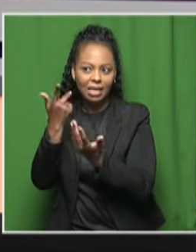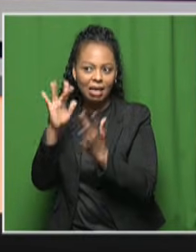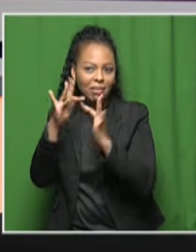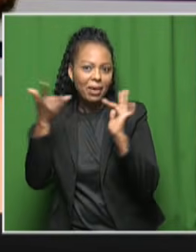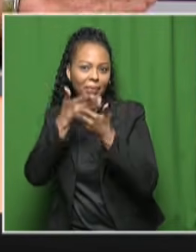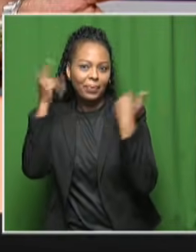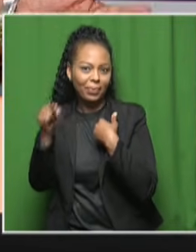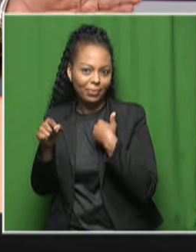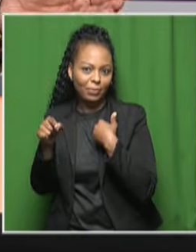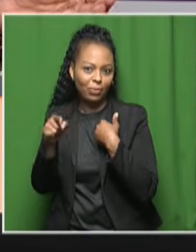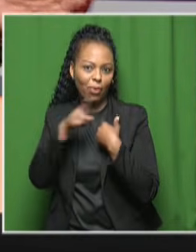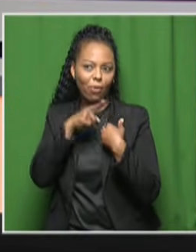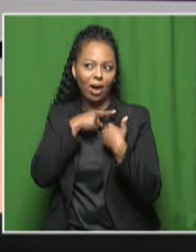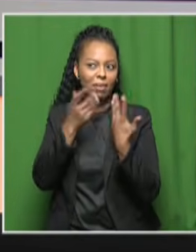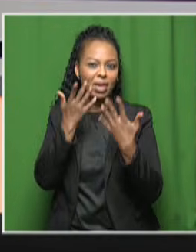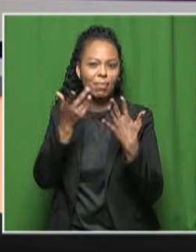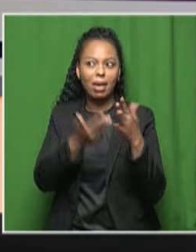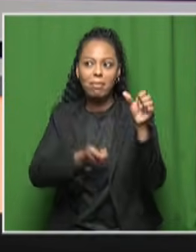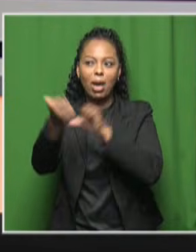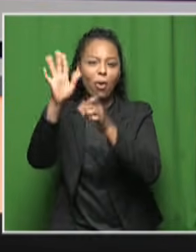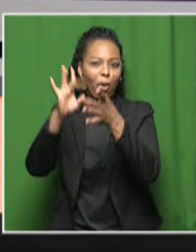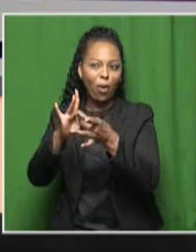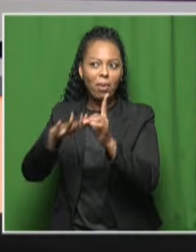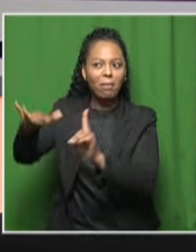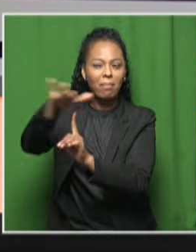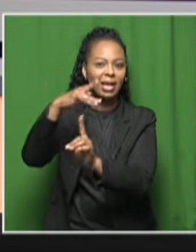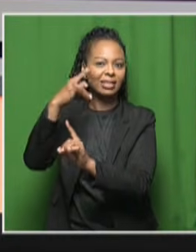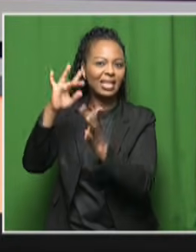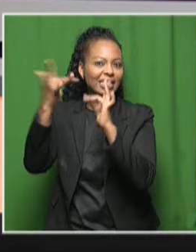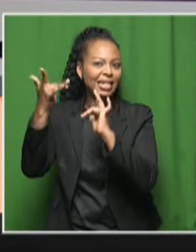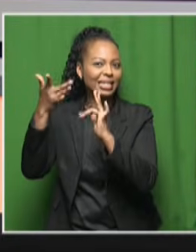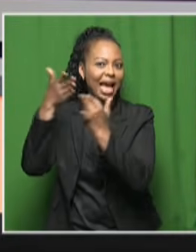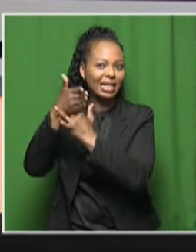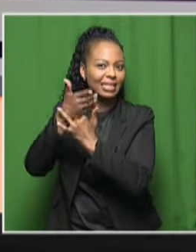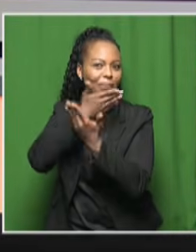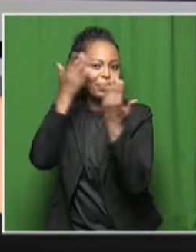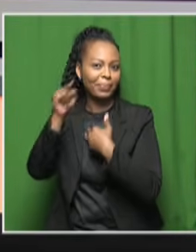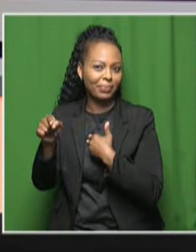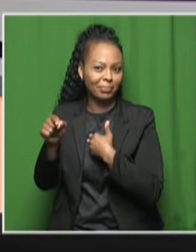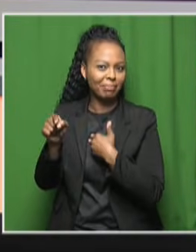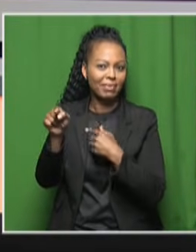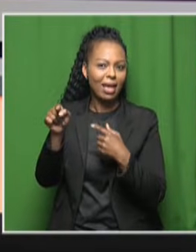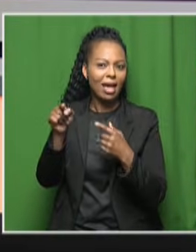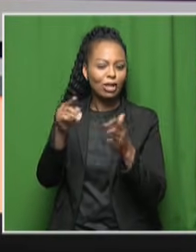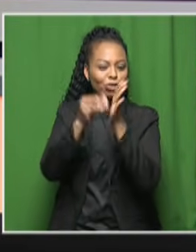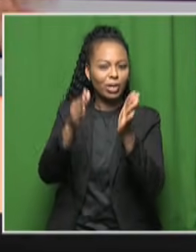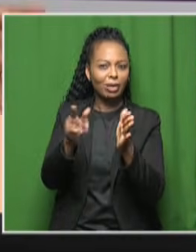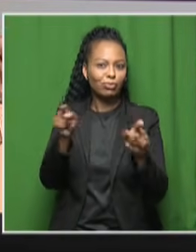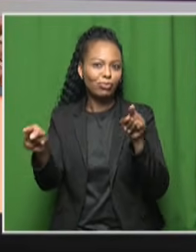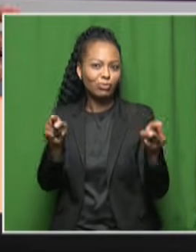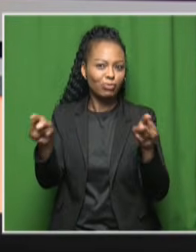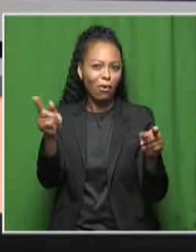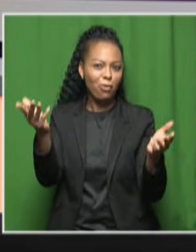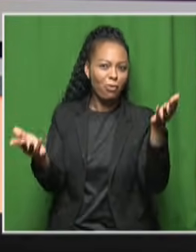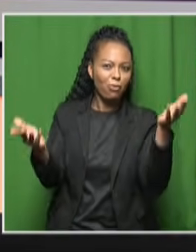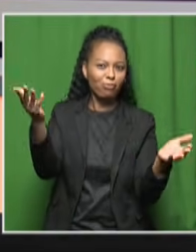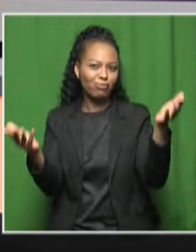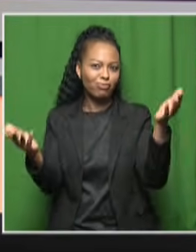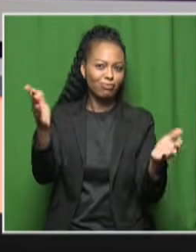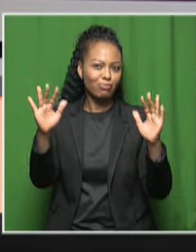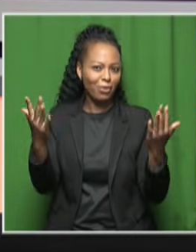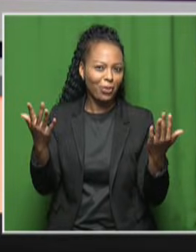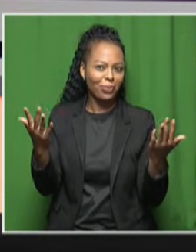they go home and live in an area where there's no internet access and therefore they don't have the same access.